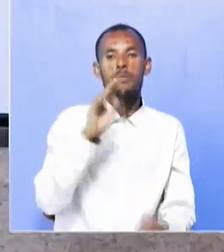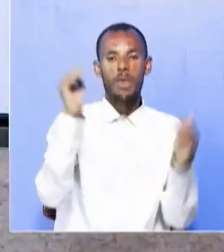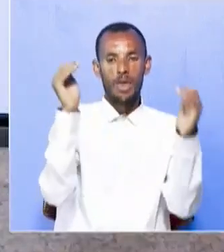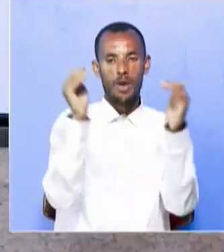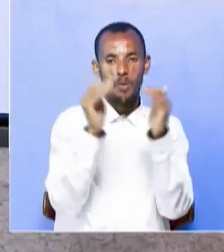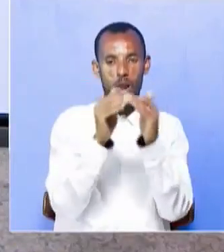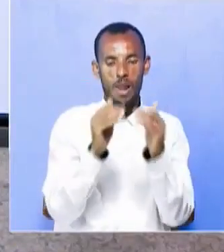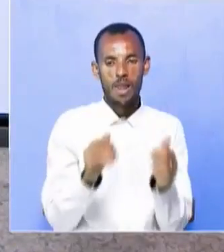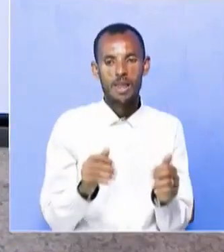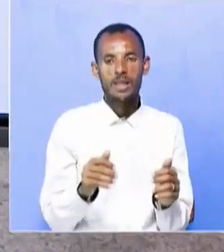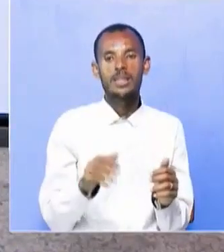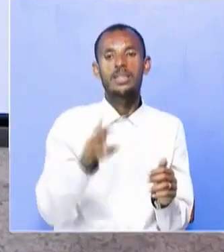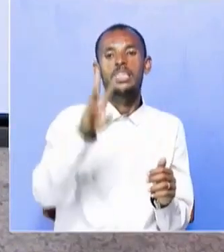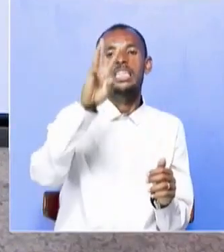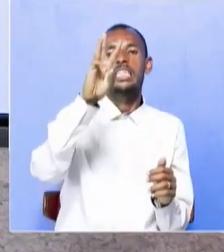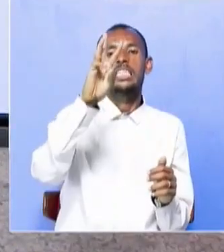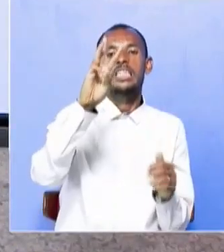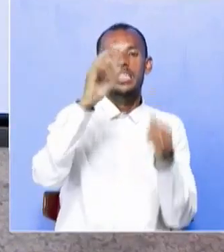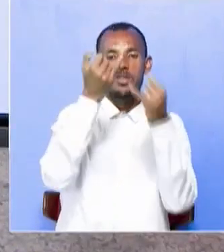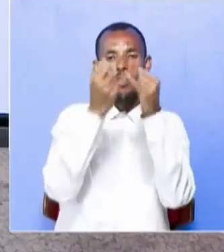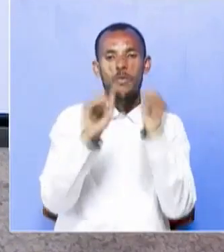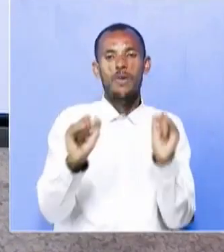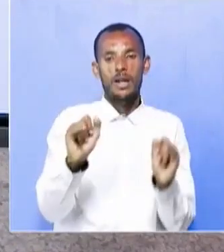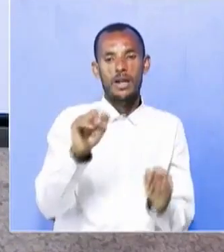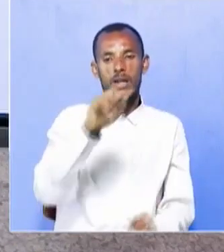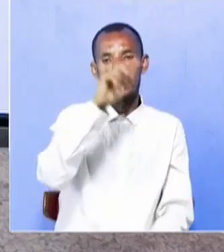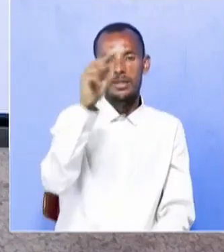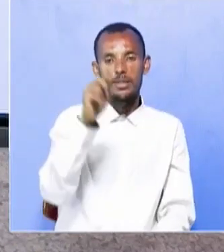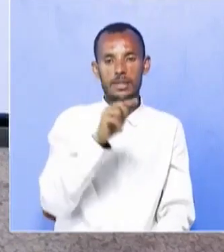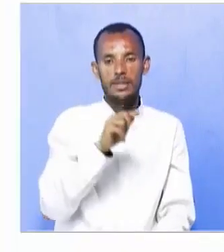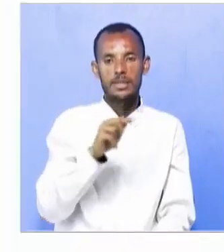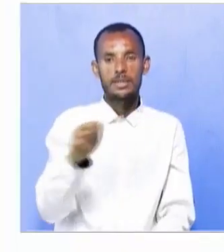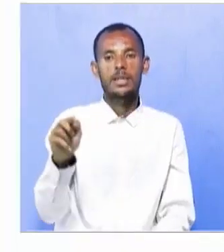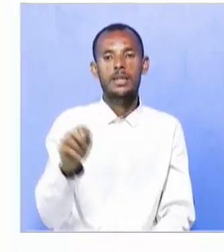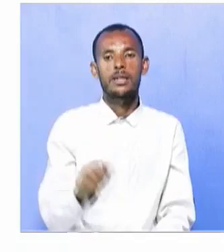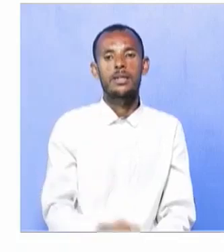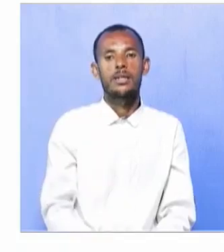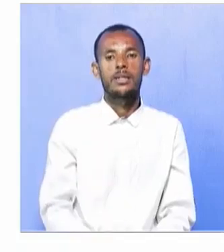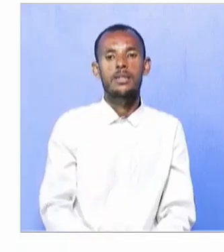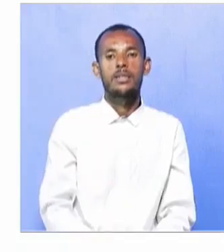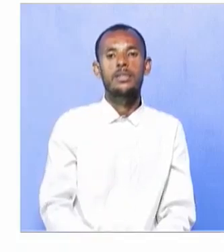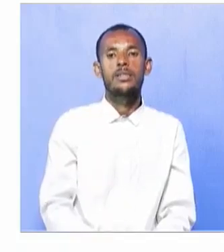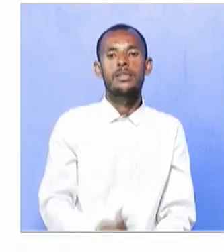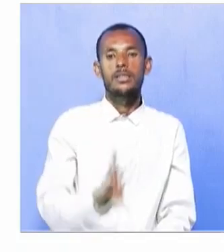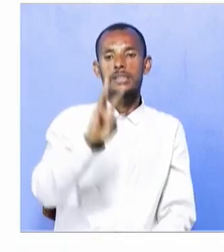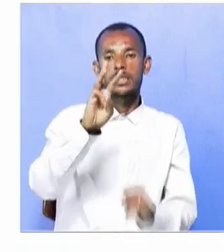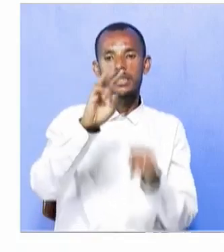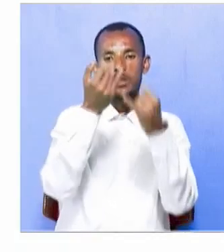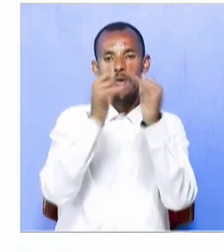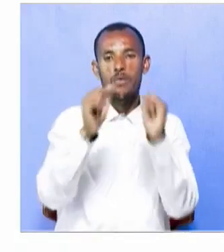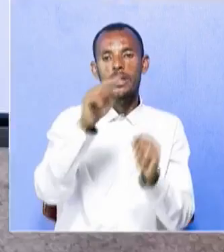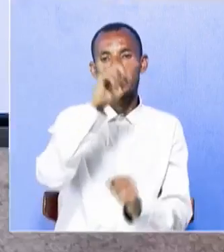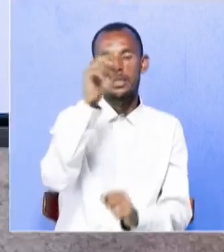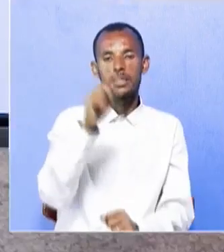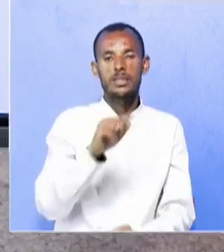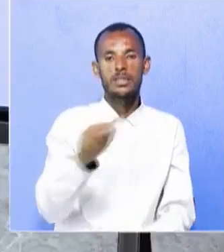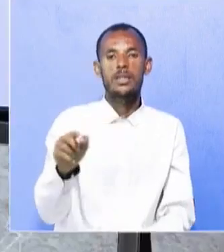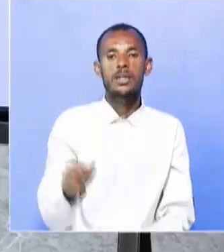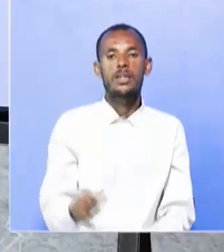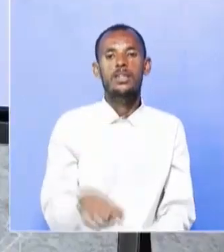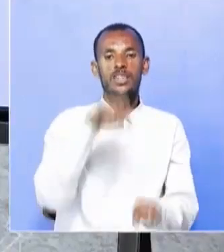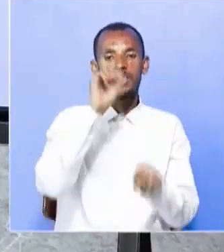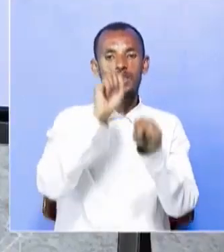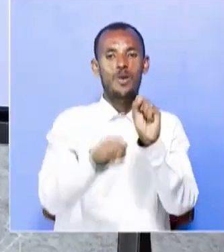same as 6 over d, okay, 6 over d, right?